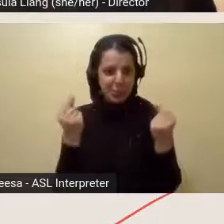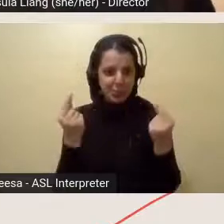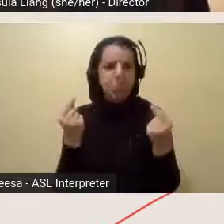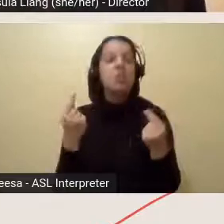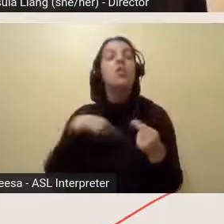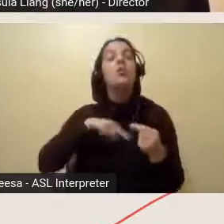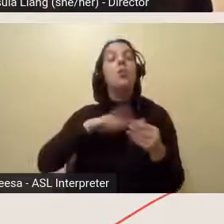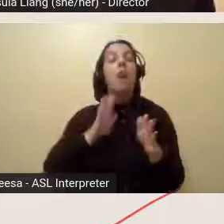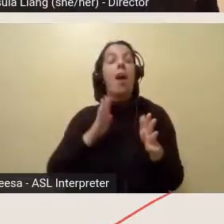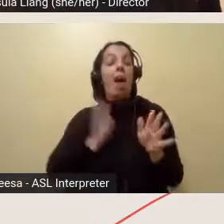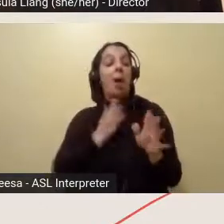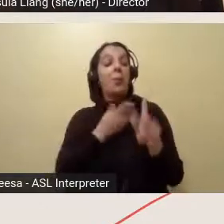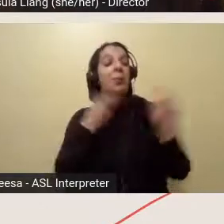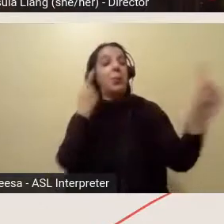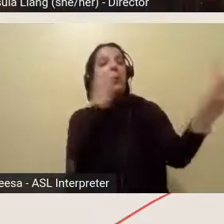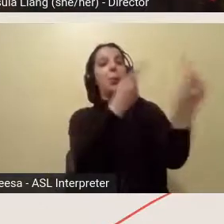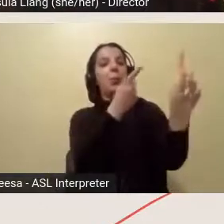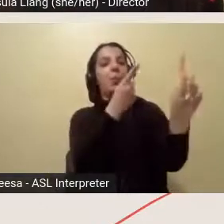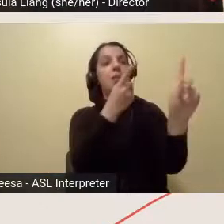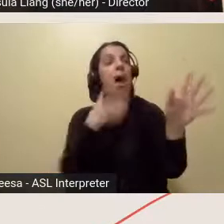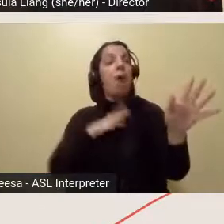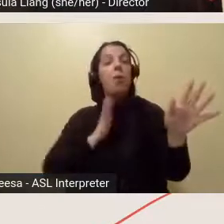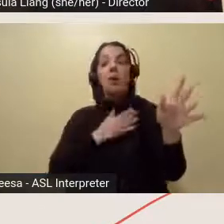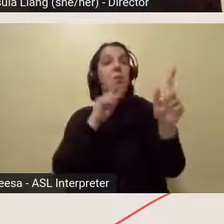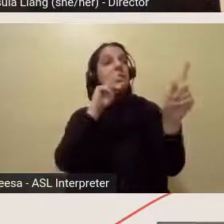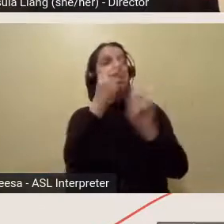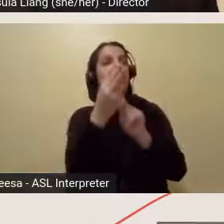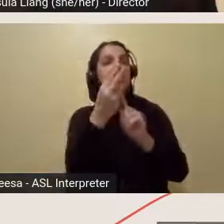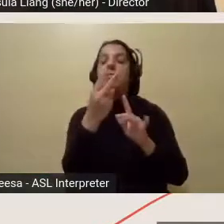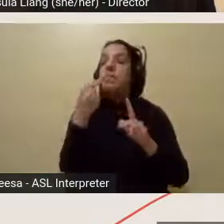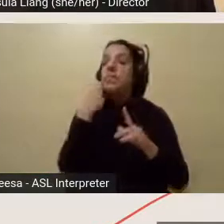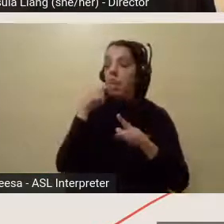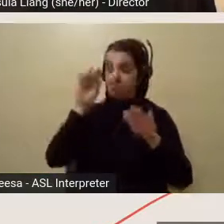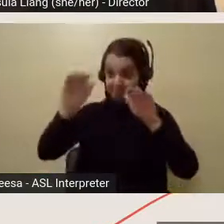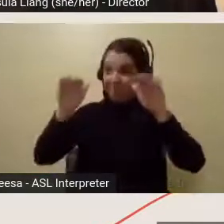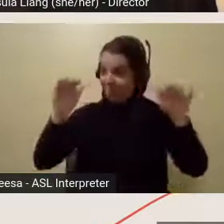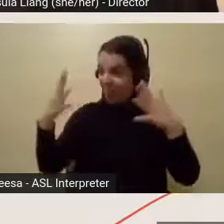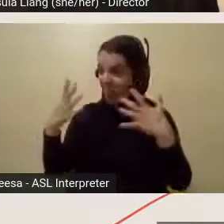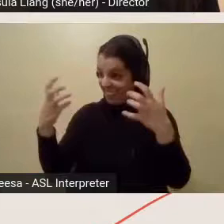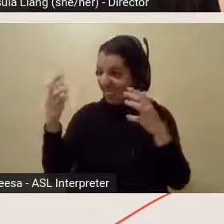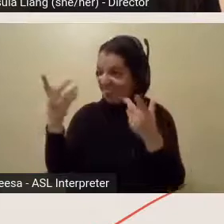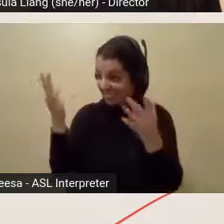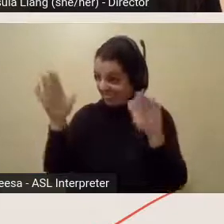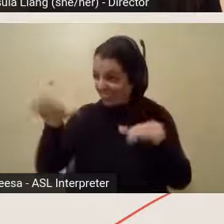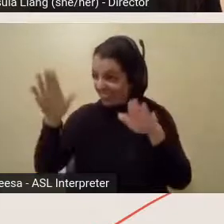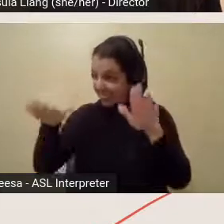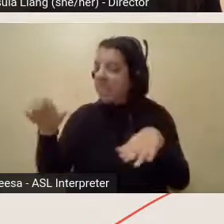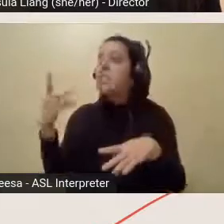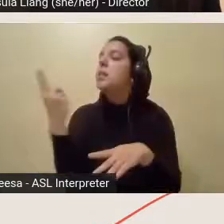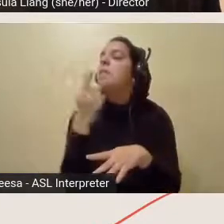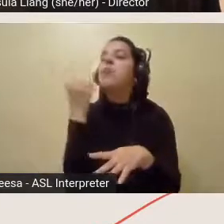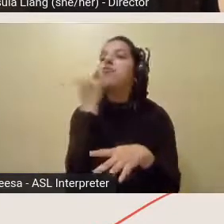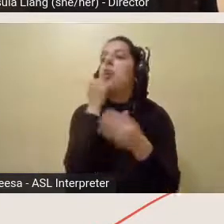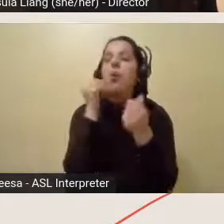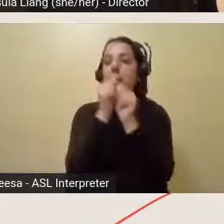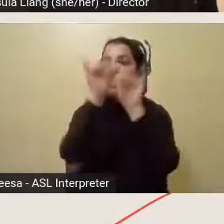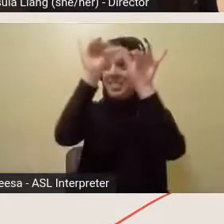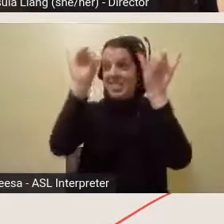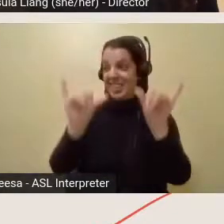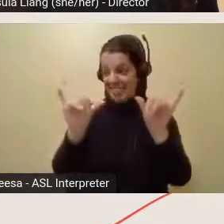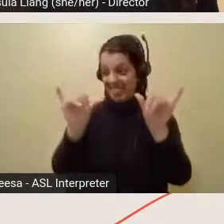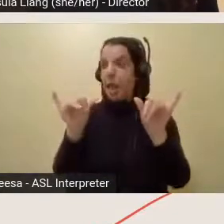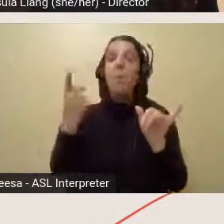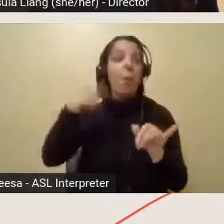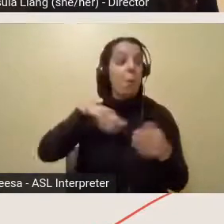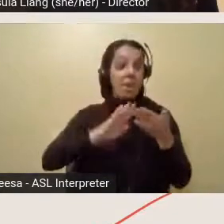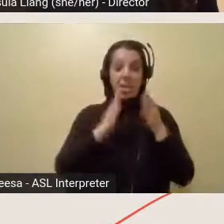So our editorial stance was to say, there's something wrong with the system, and we need to look at that, and we need to unite